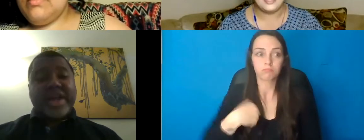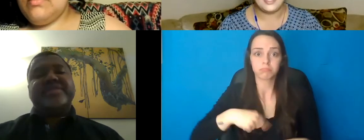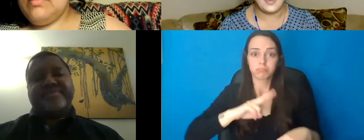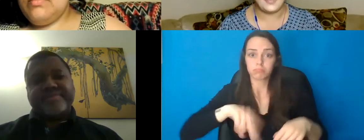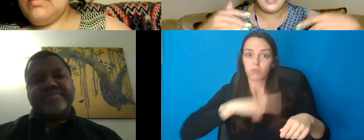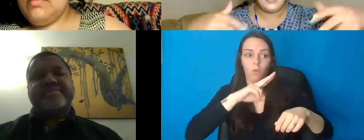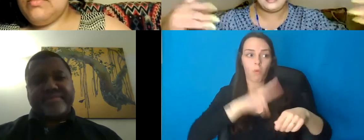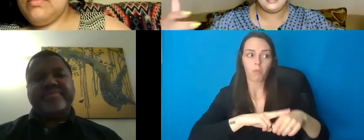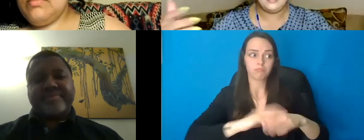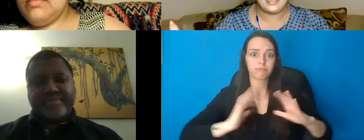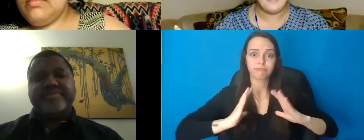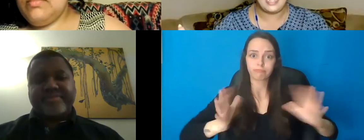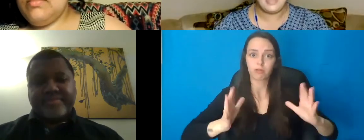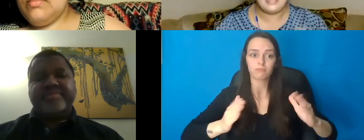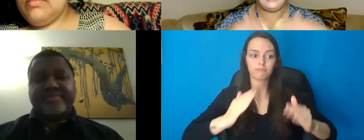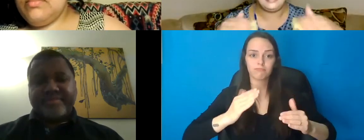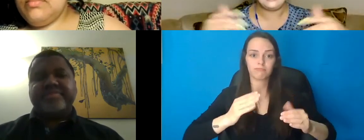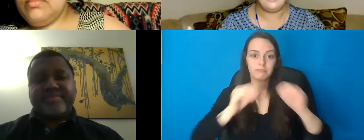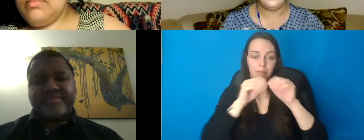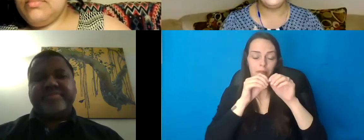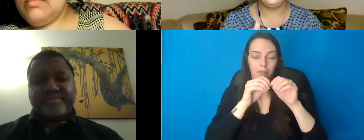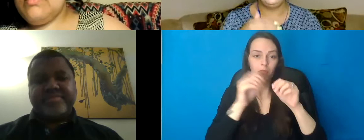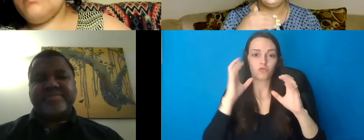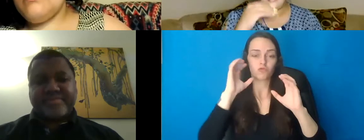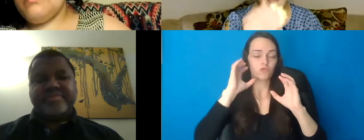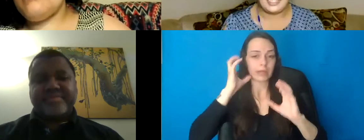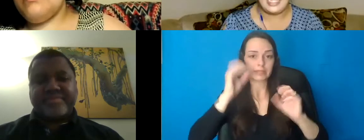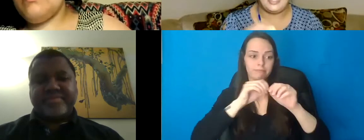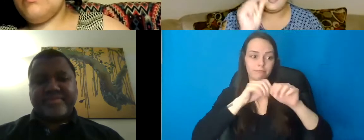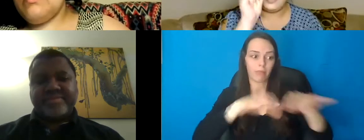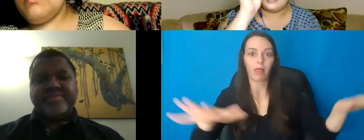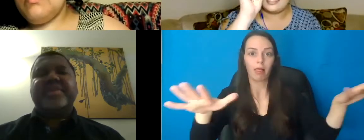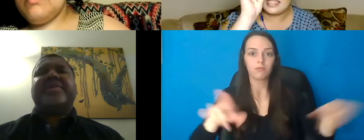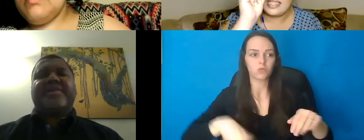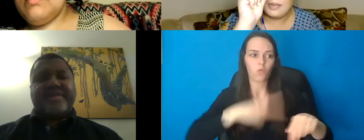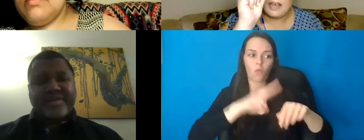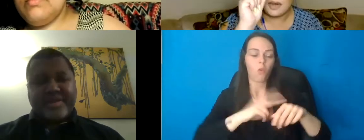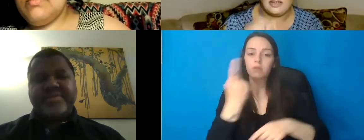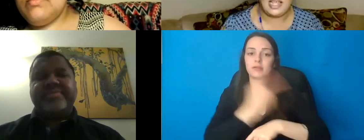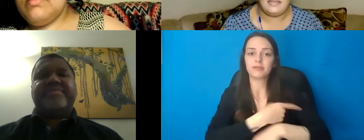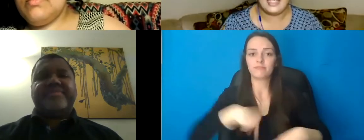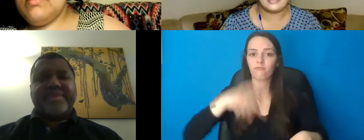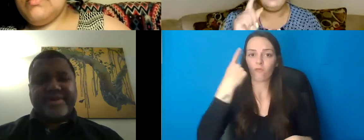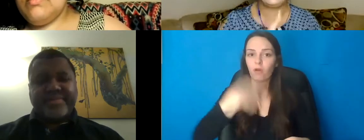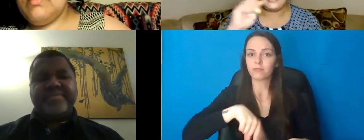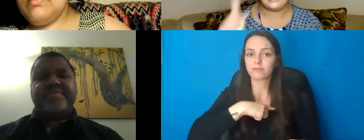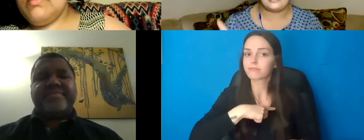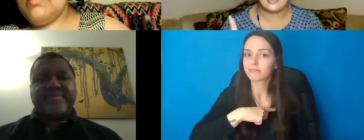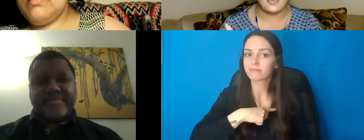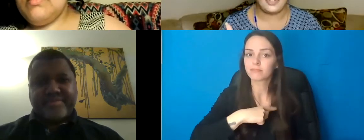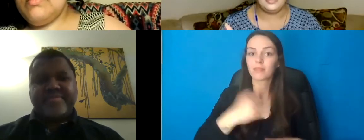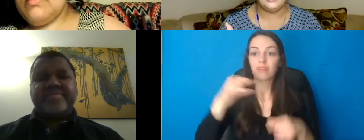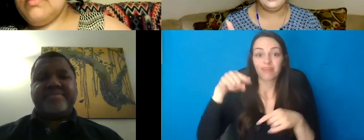So we're used to dealing with the epidemic that is life. Now you're seeing what is just a snippet of what our life is. Because once this is